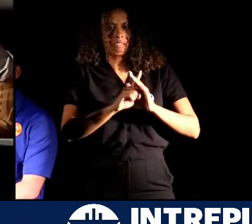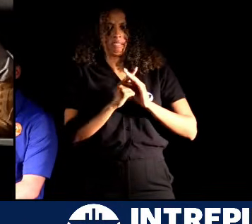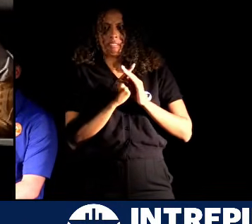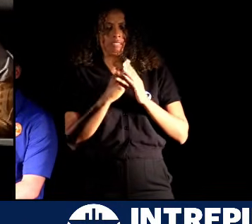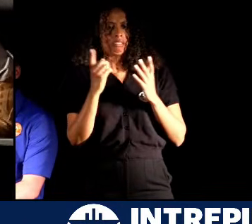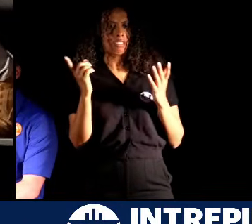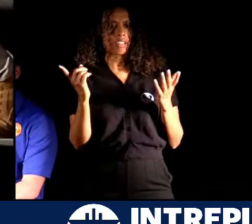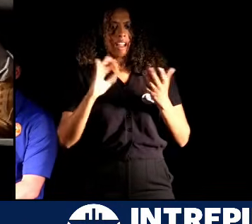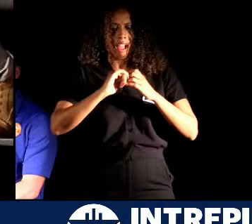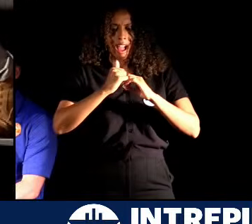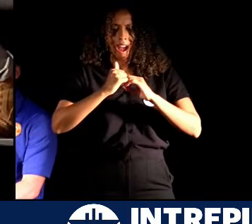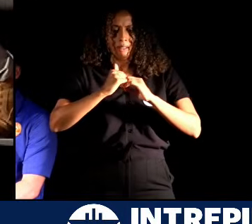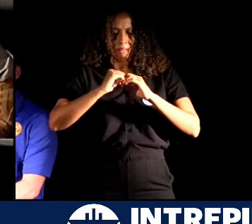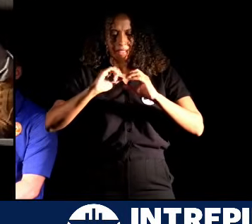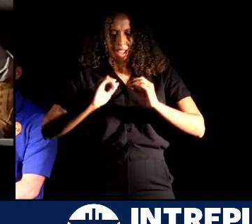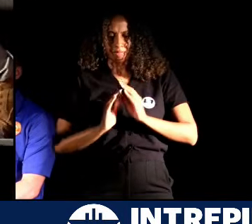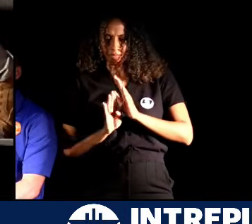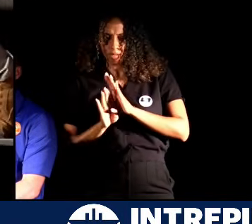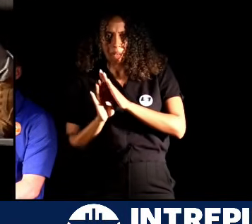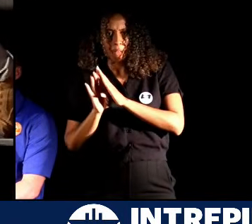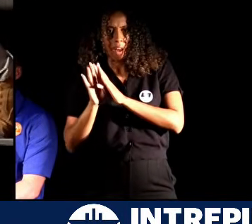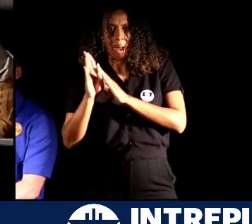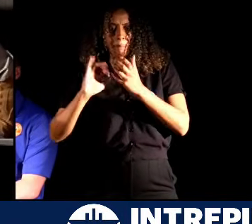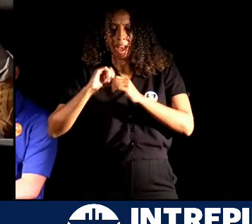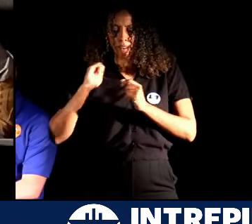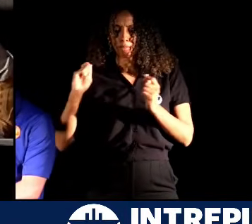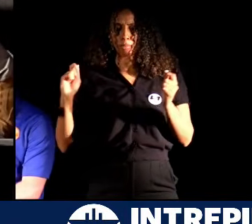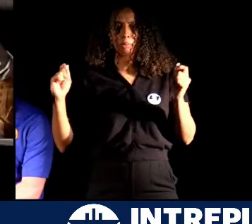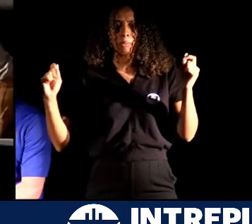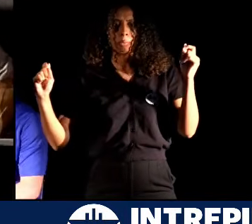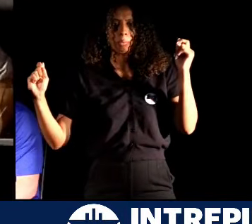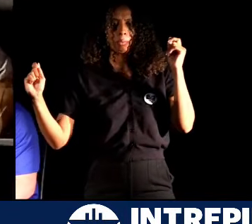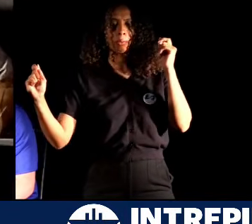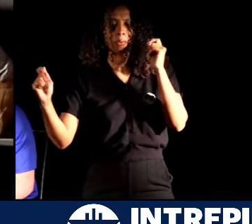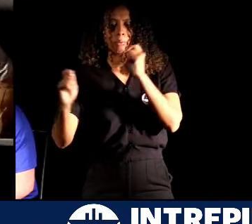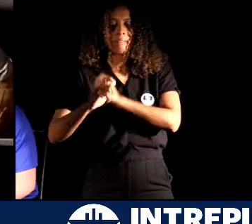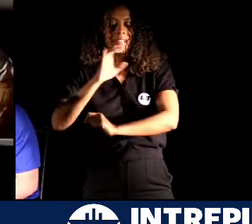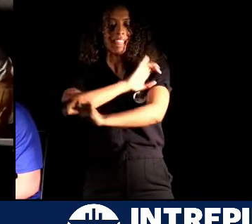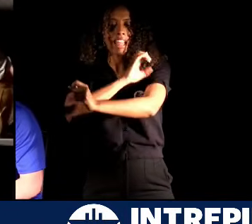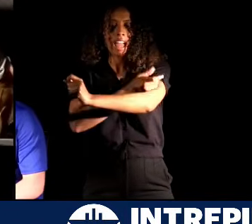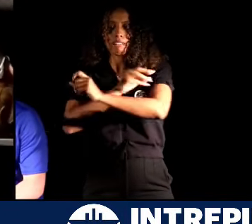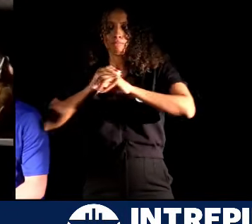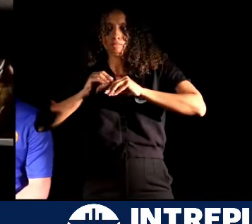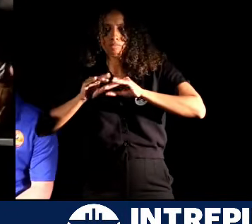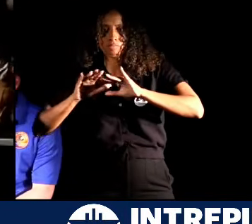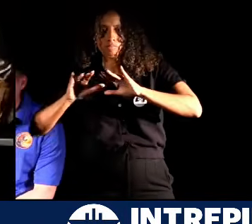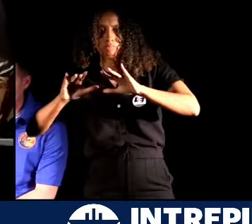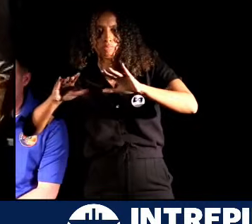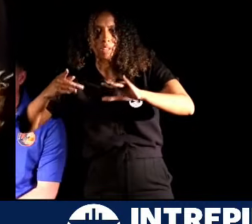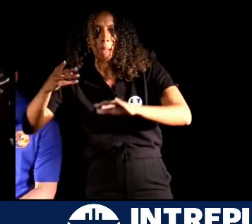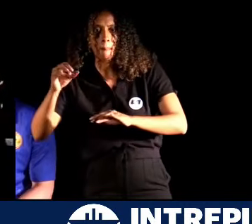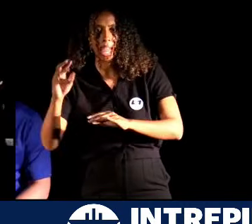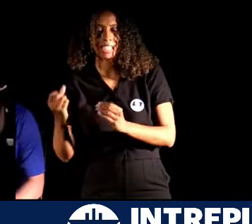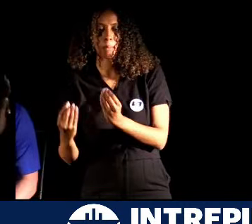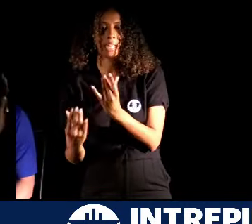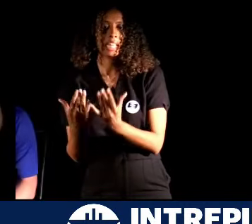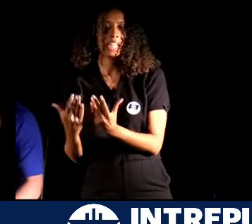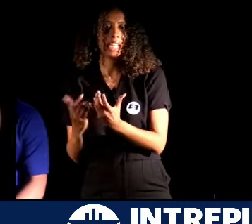how do they form, and how do they evolve to release all that energy to the plasma, to heat it and accelerate the